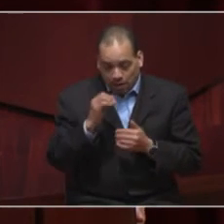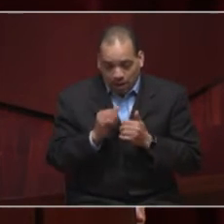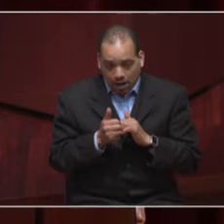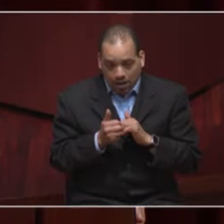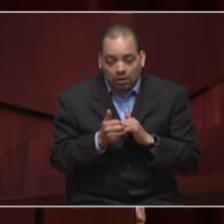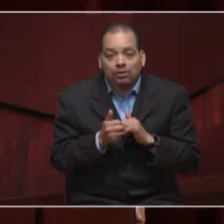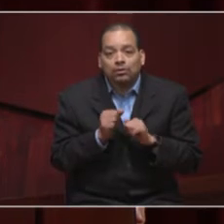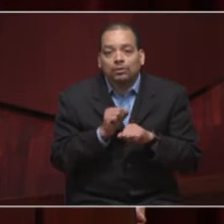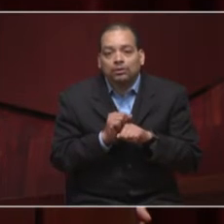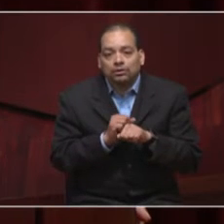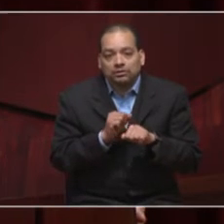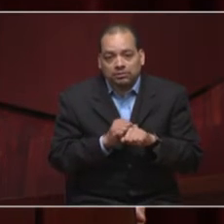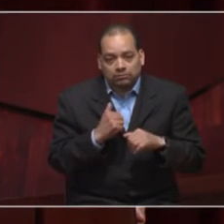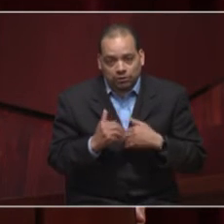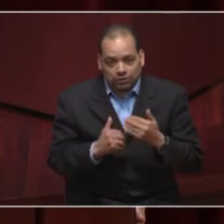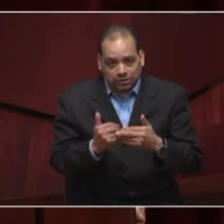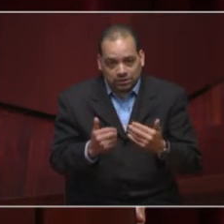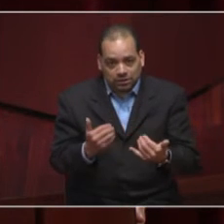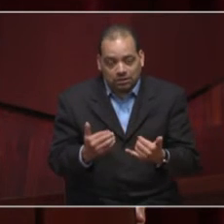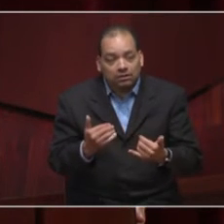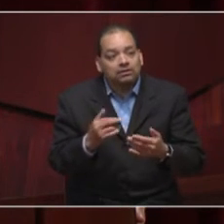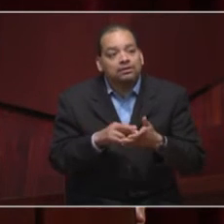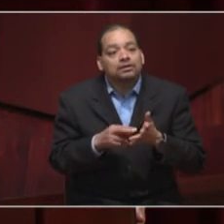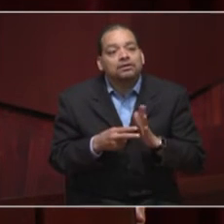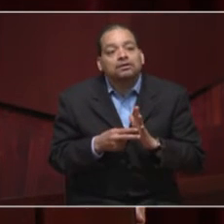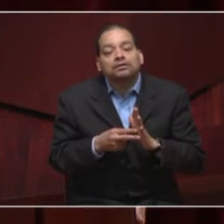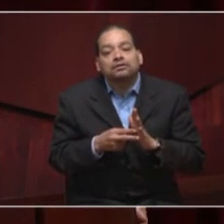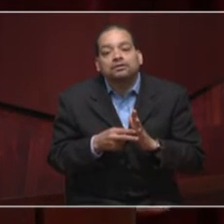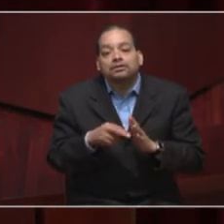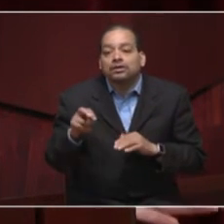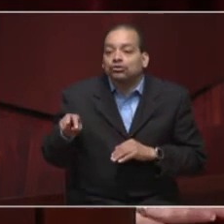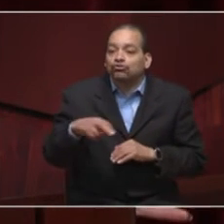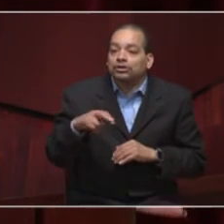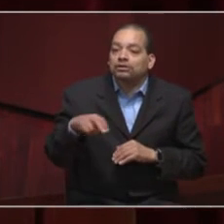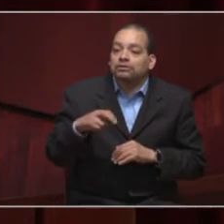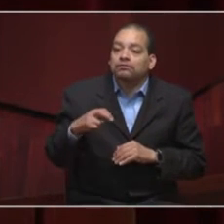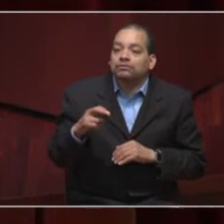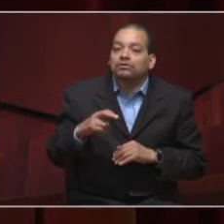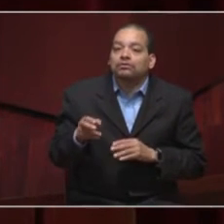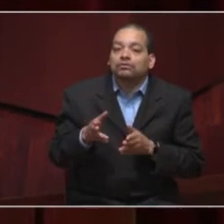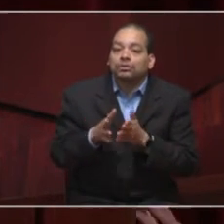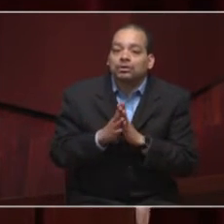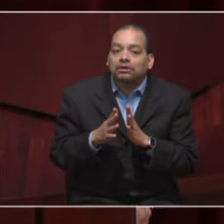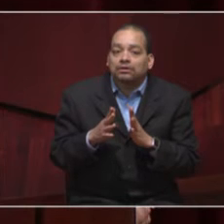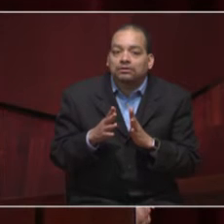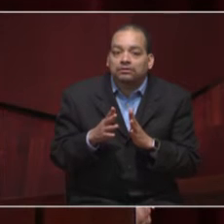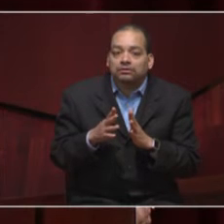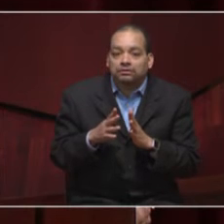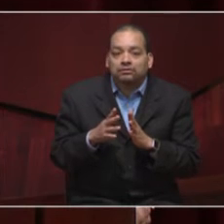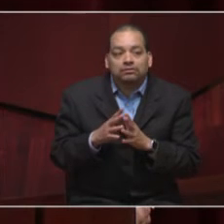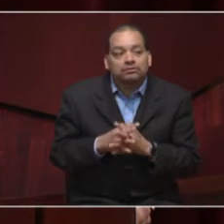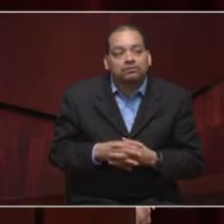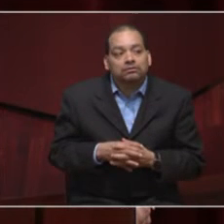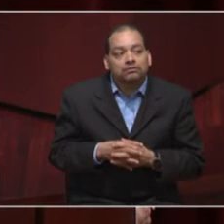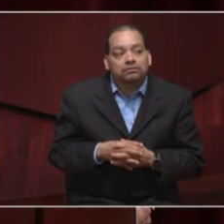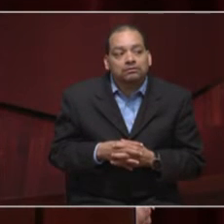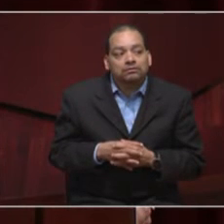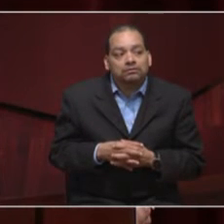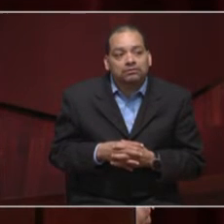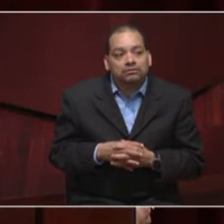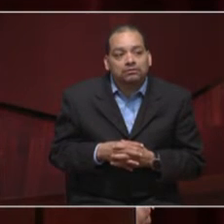is for the bulk of a transfer request load at the beginning of any given fiscal year, say